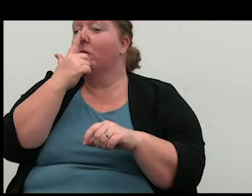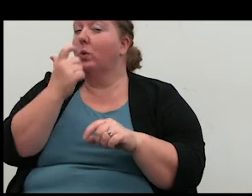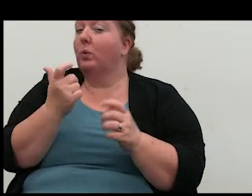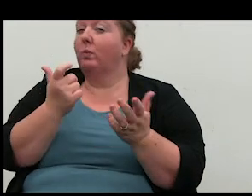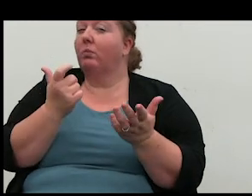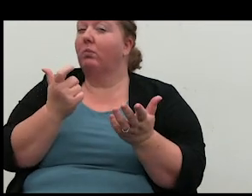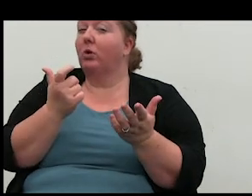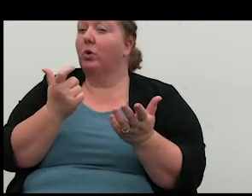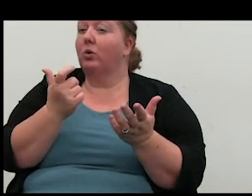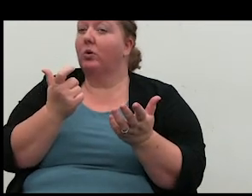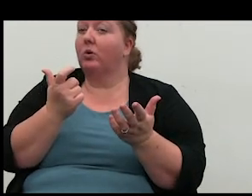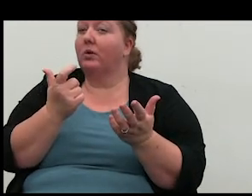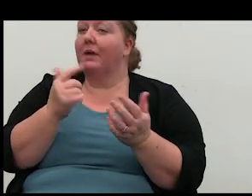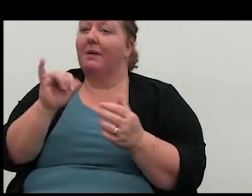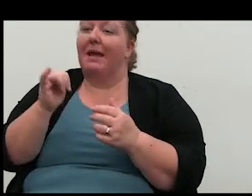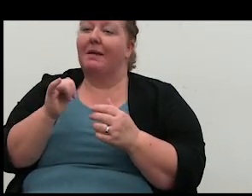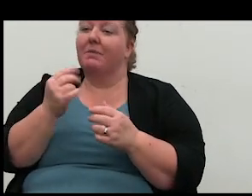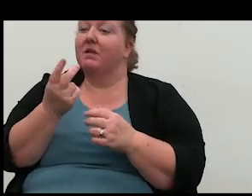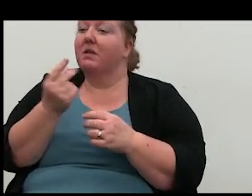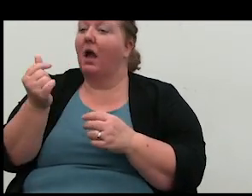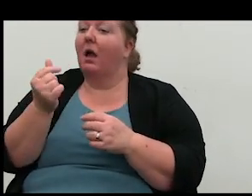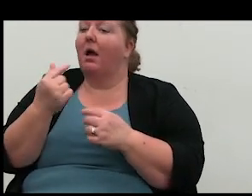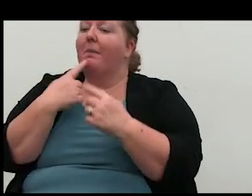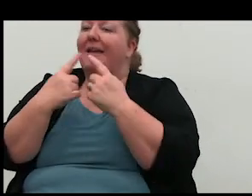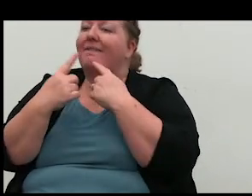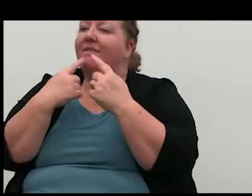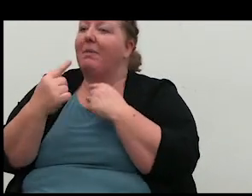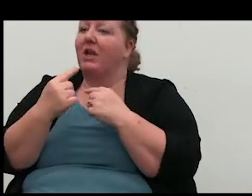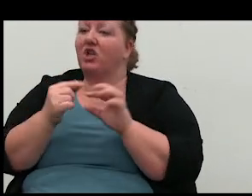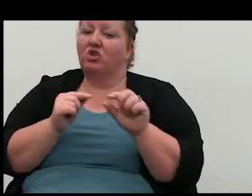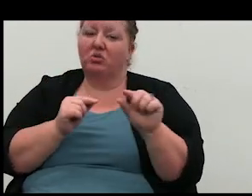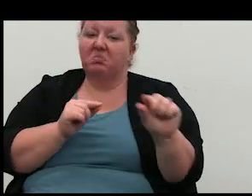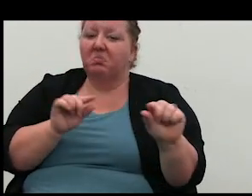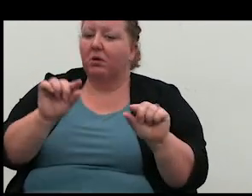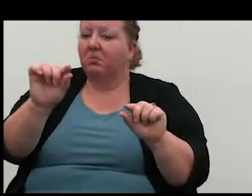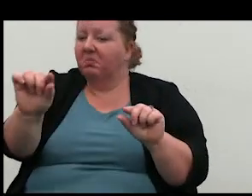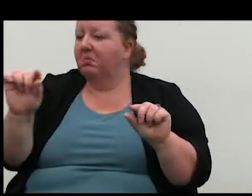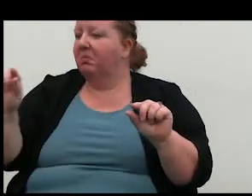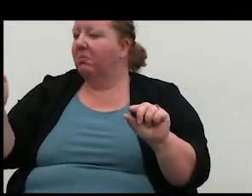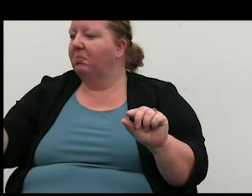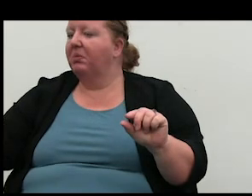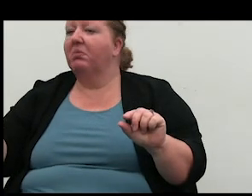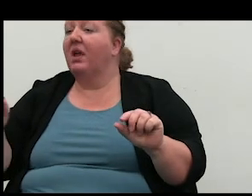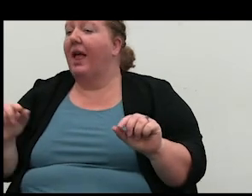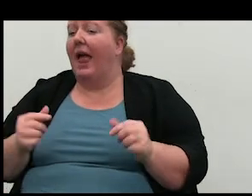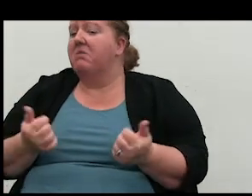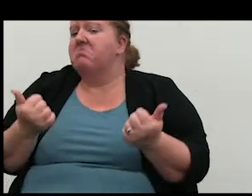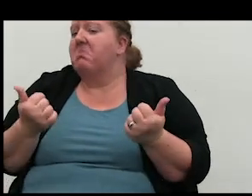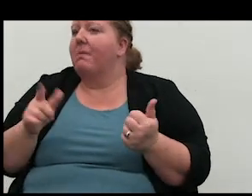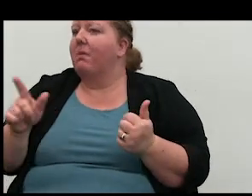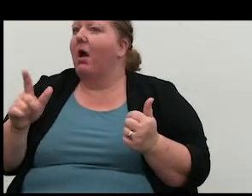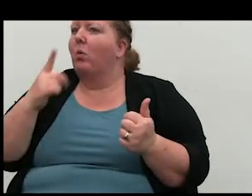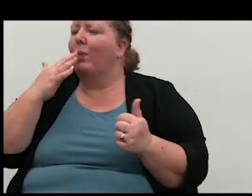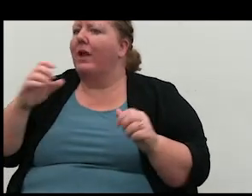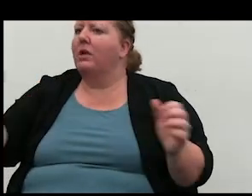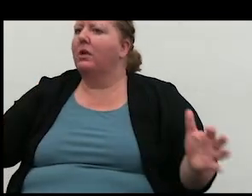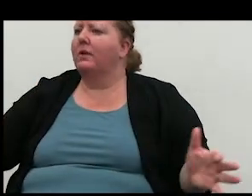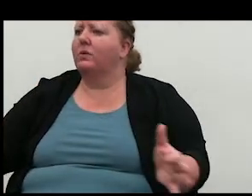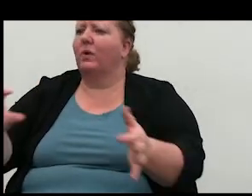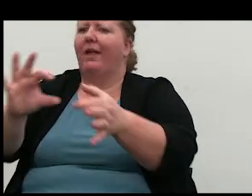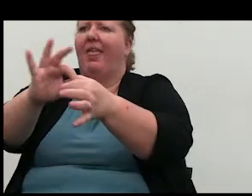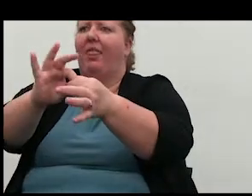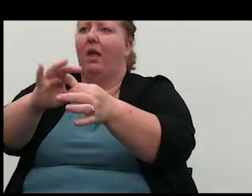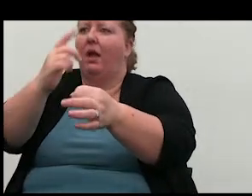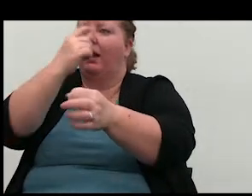out small innocent bits of information, but when you put them together you learn a lot. Some of the things that the commercial data people like Axiom